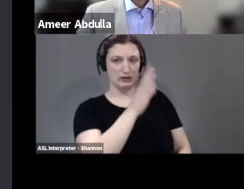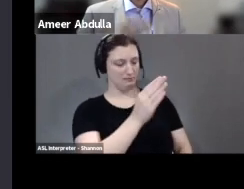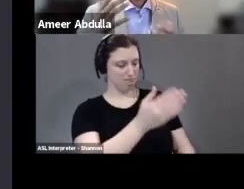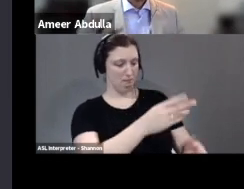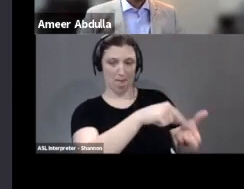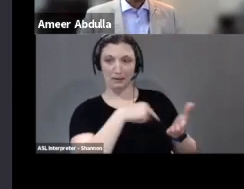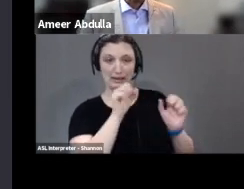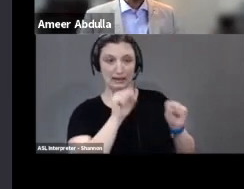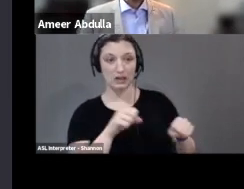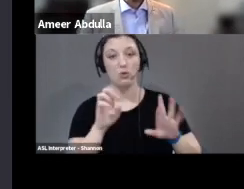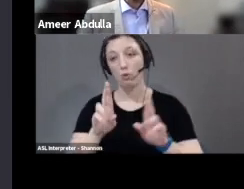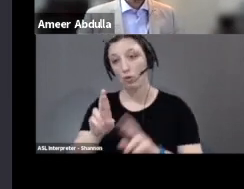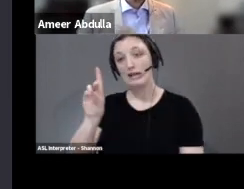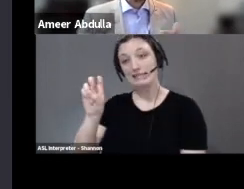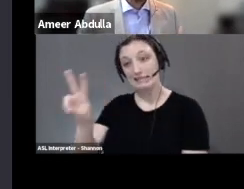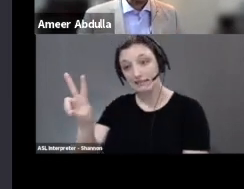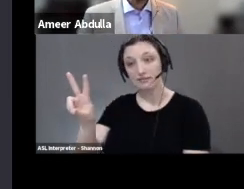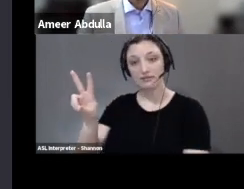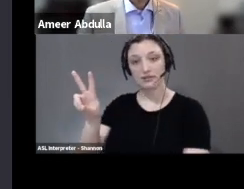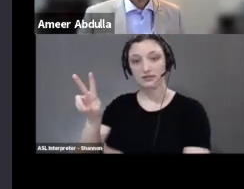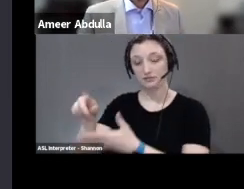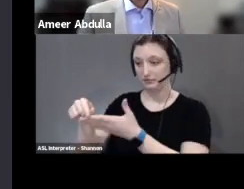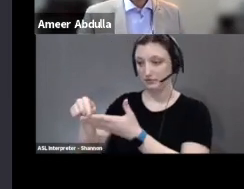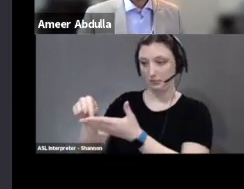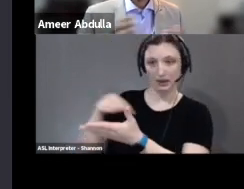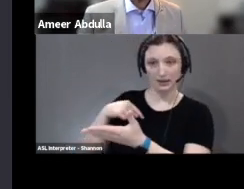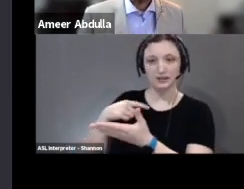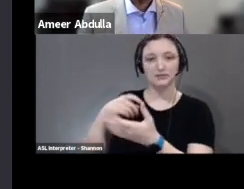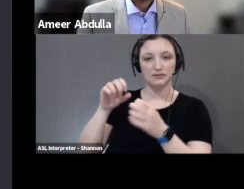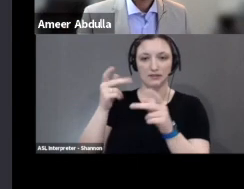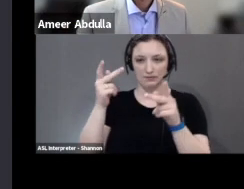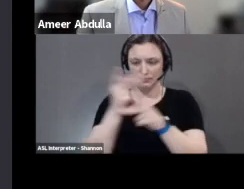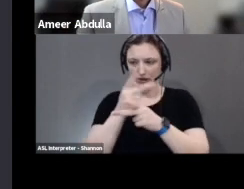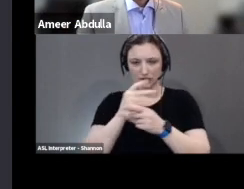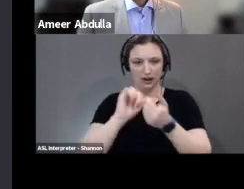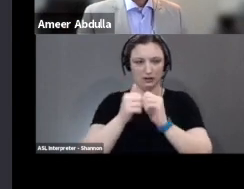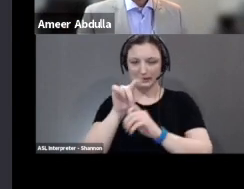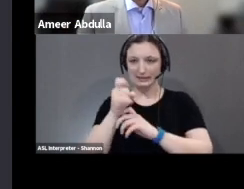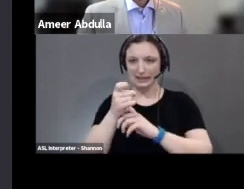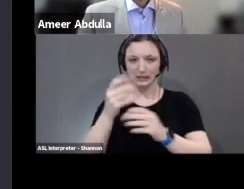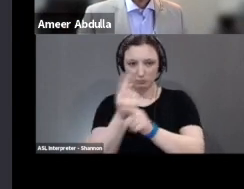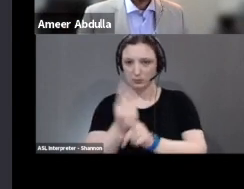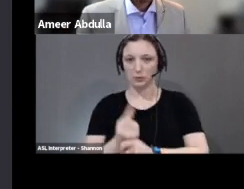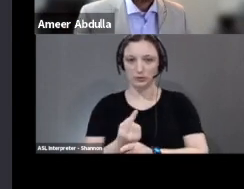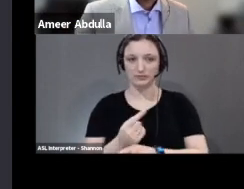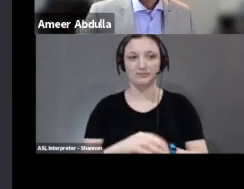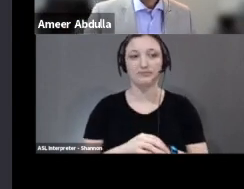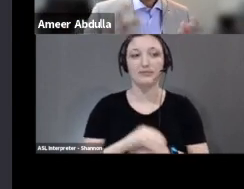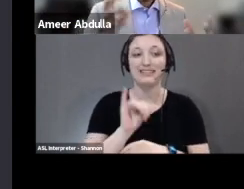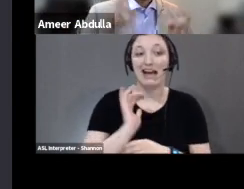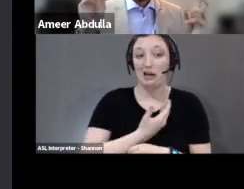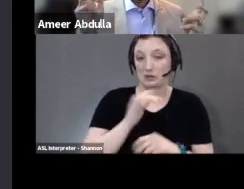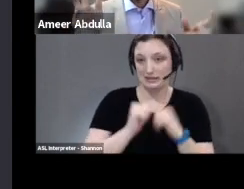And so we have multiple layers of taxation. It's designed in our system. That's the way it works. It mostly